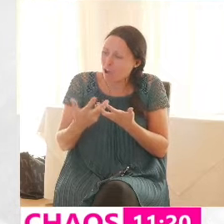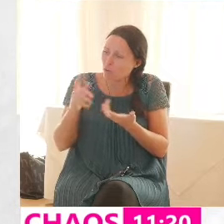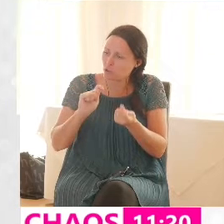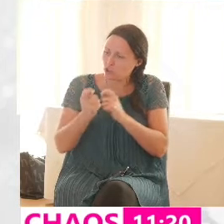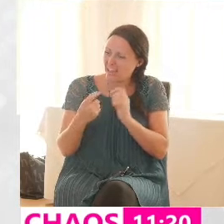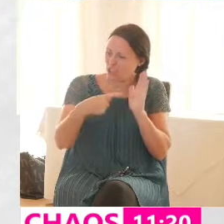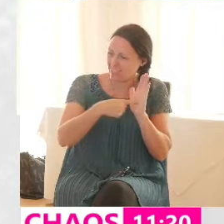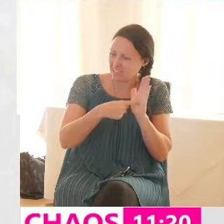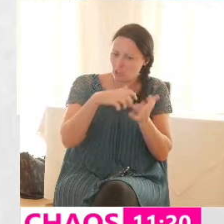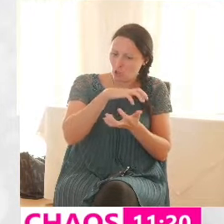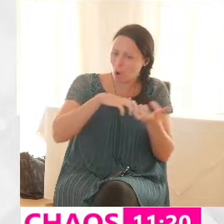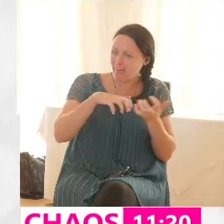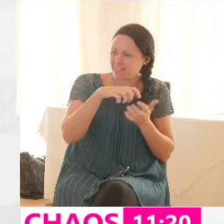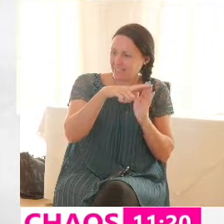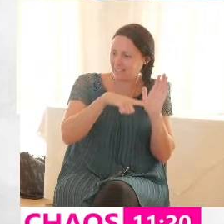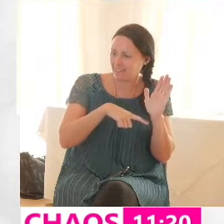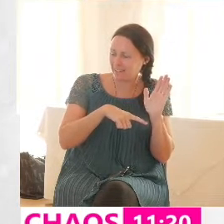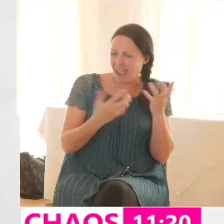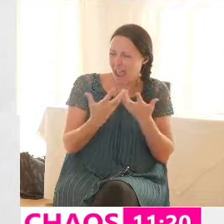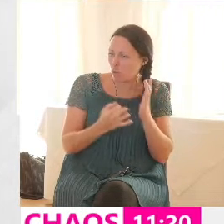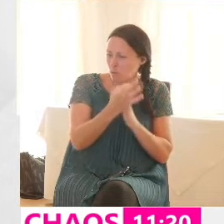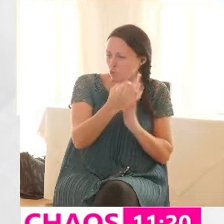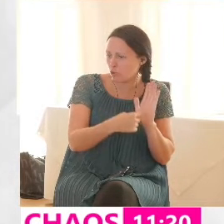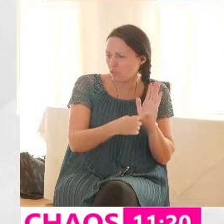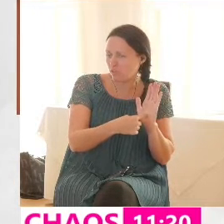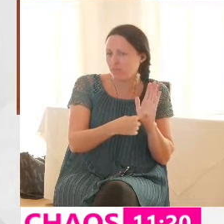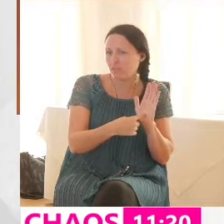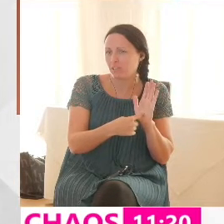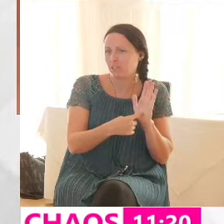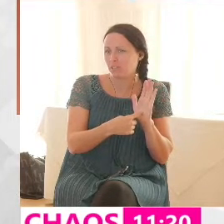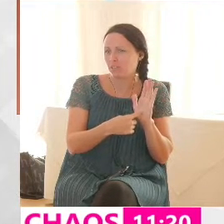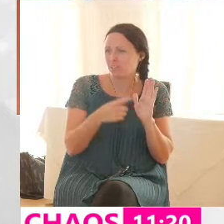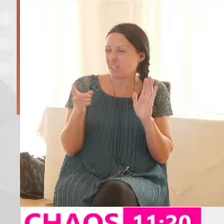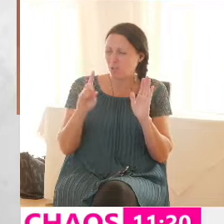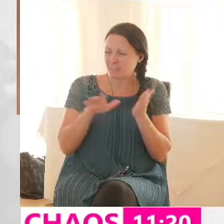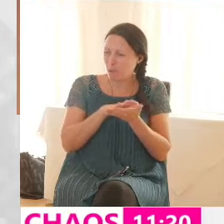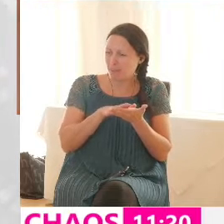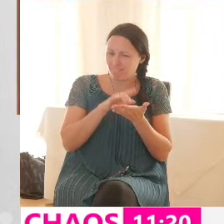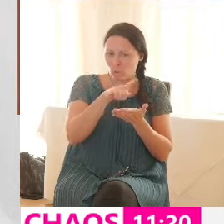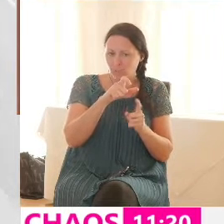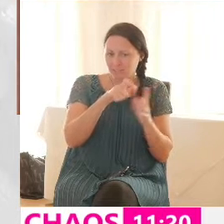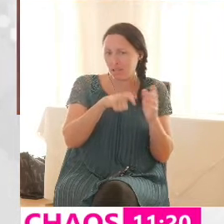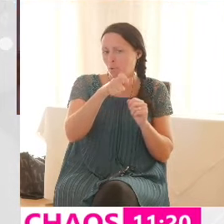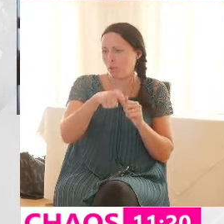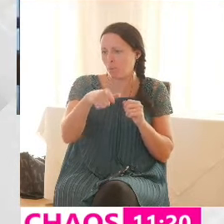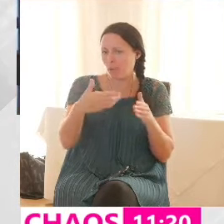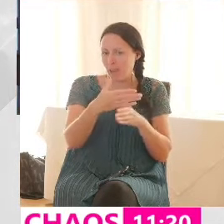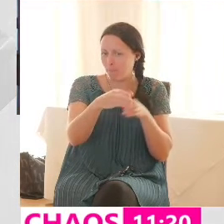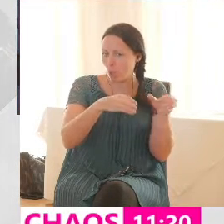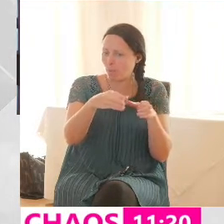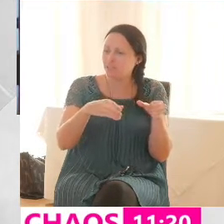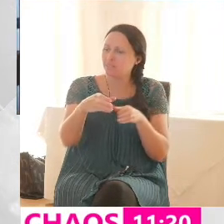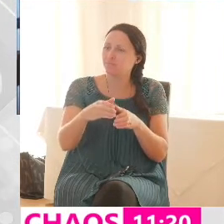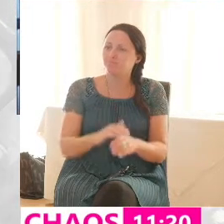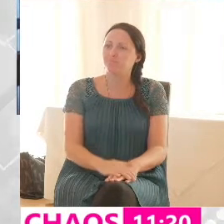this complexity and what it will mean to disabled people employment. So this was for the disabled people,